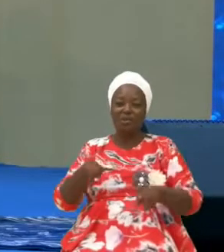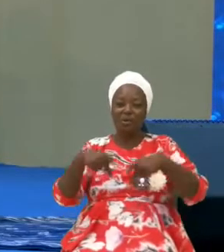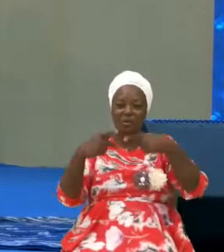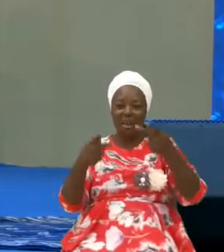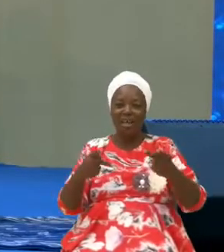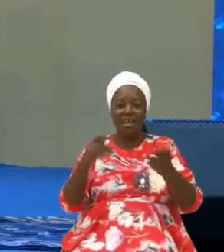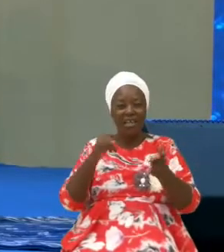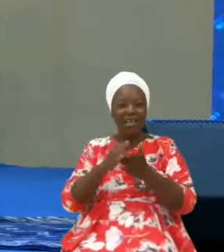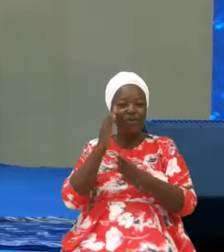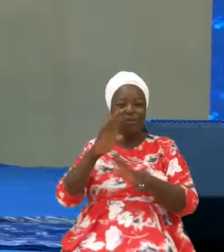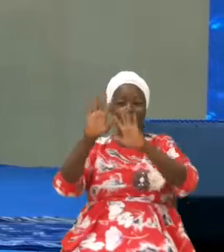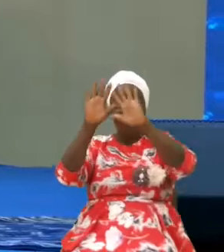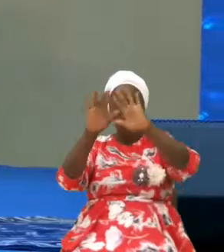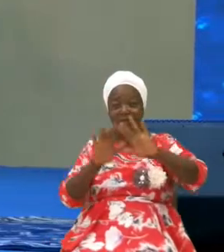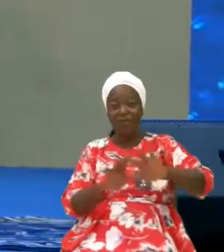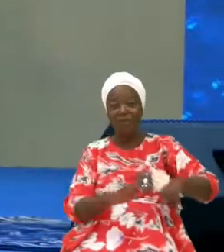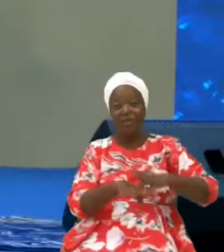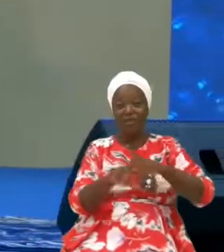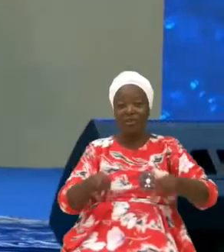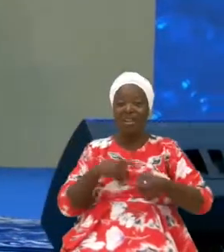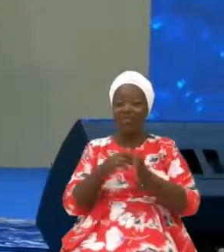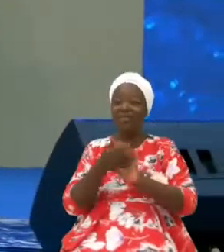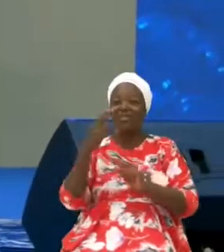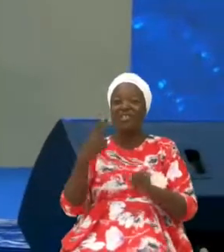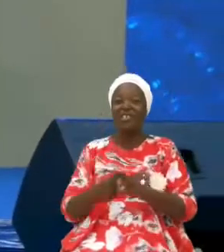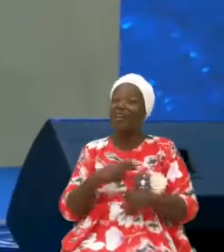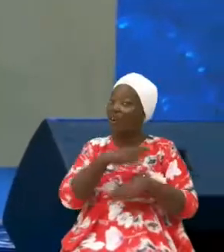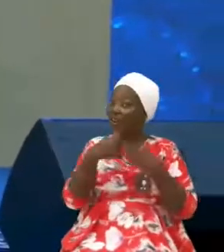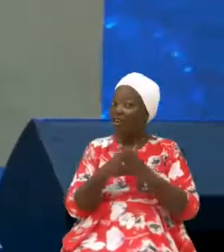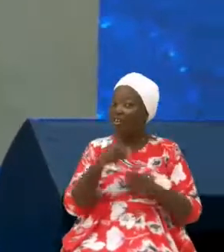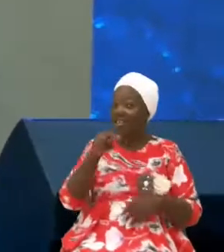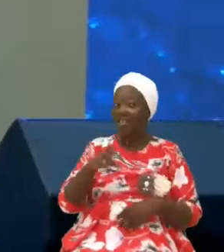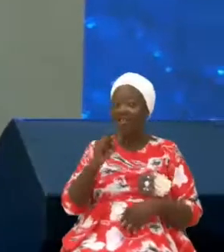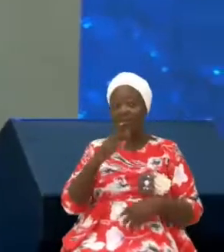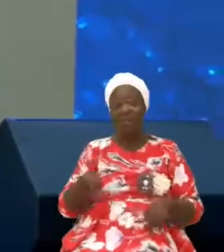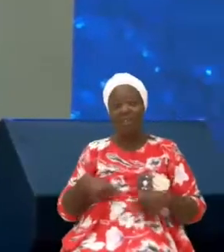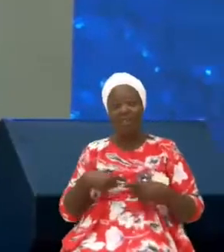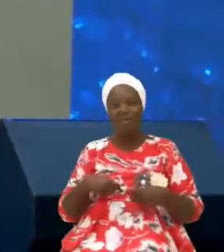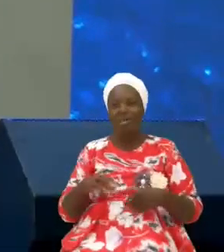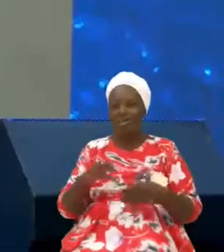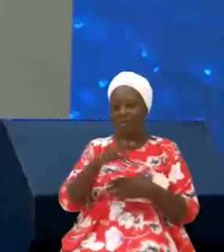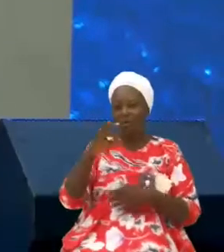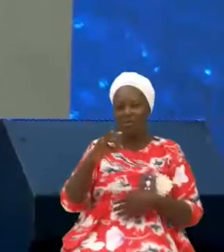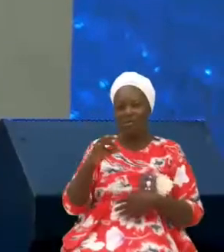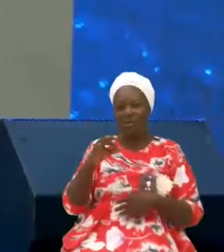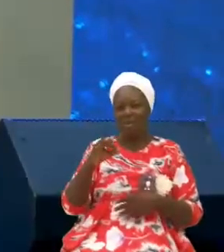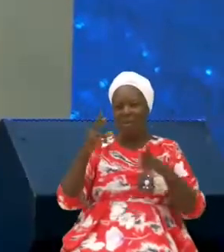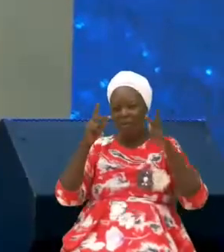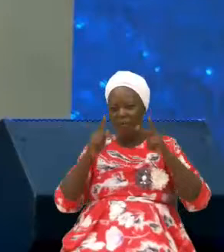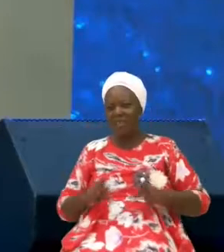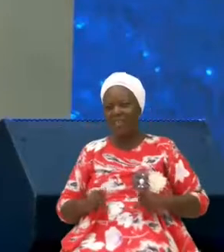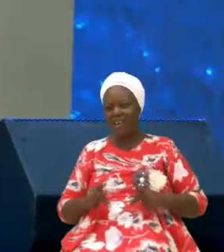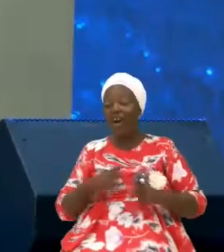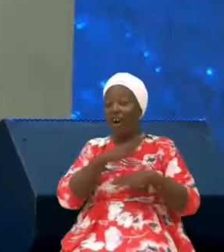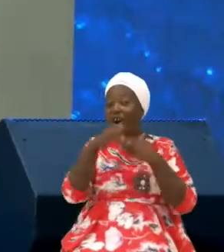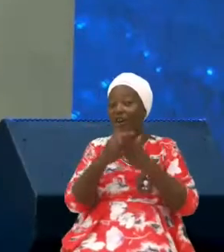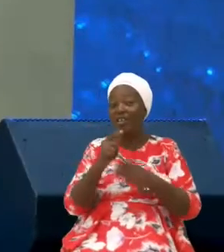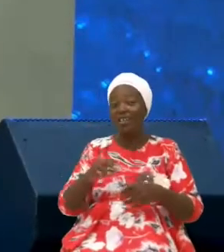Supply. It will flow into your life. All the needs of your life,